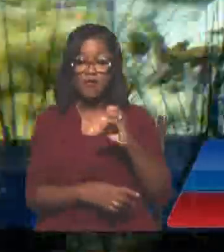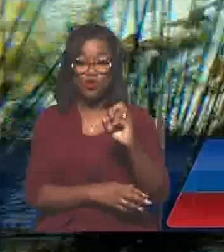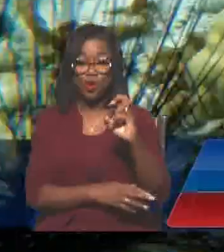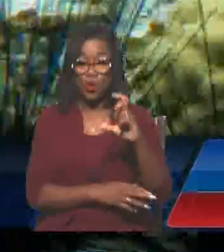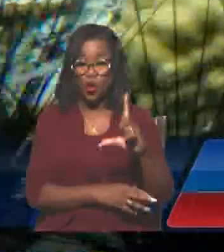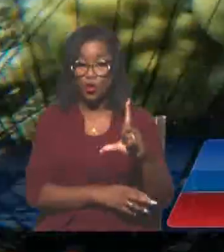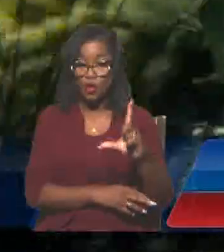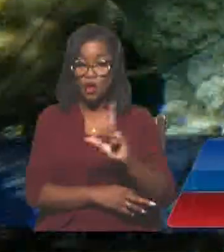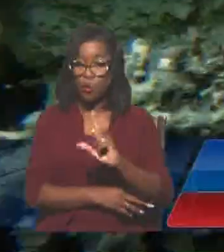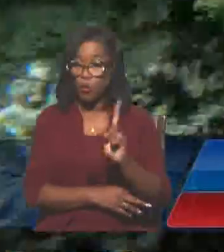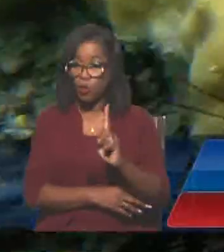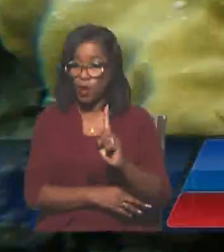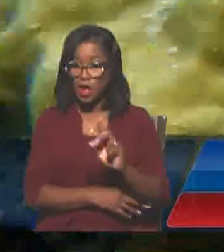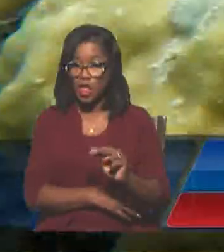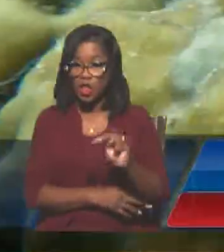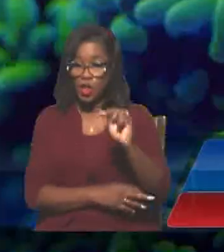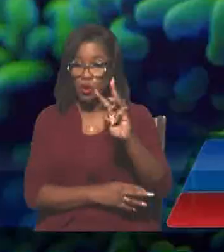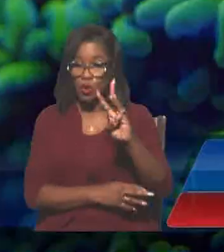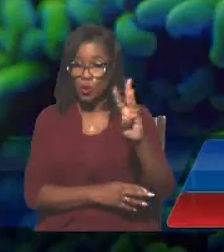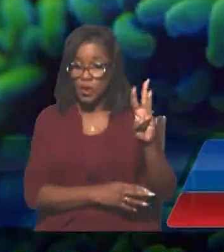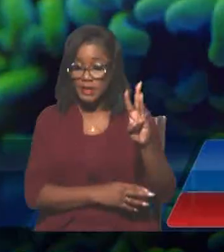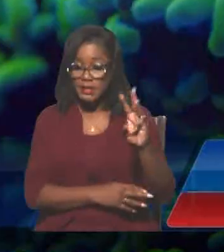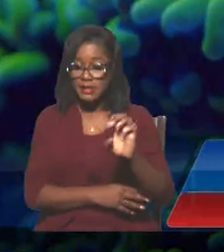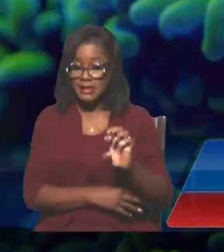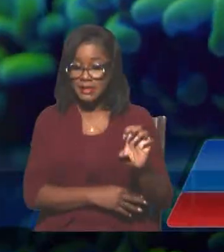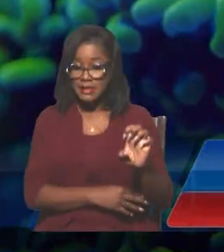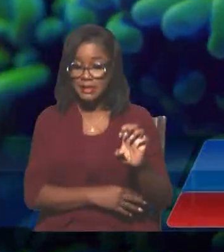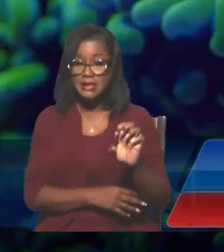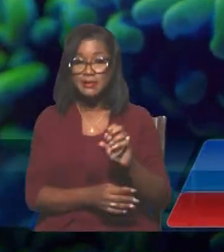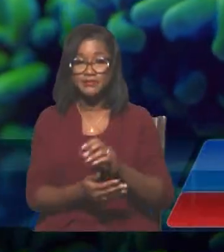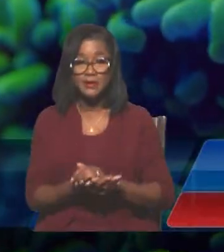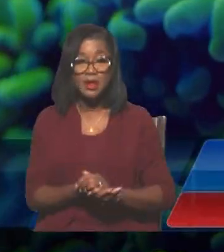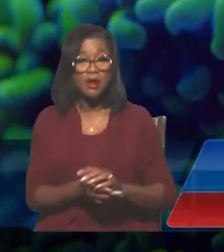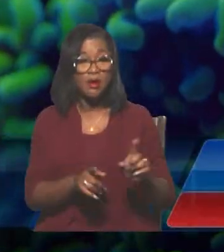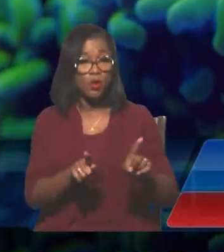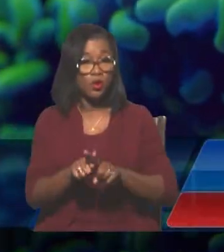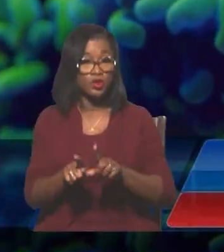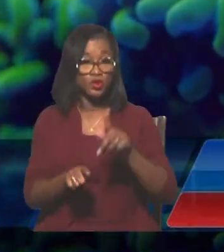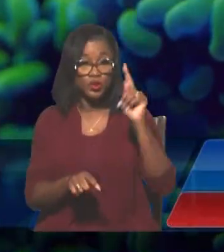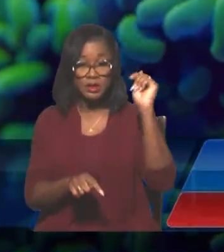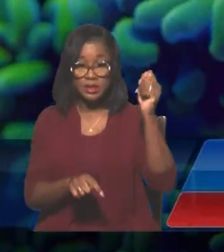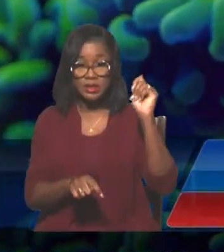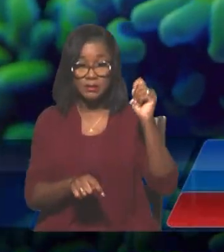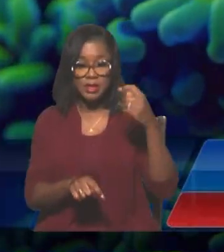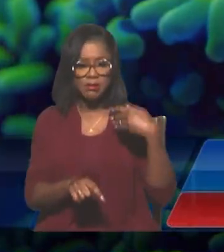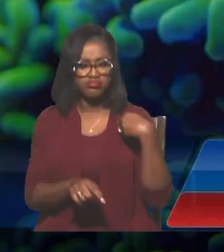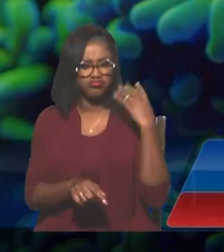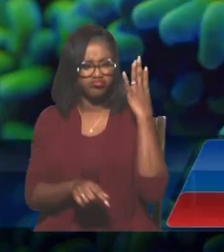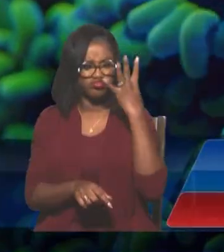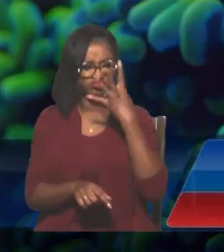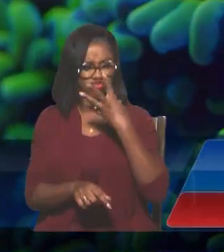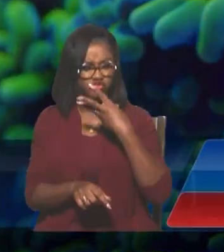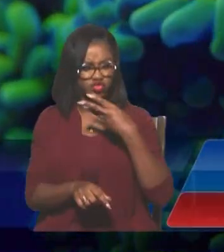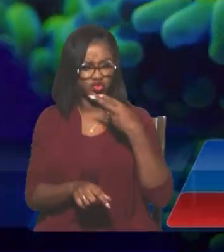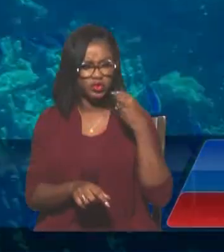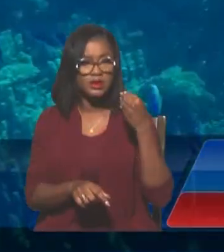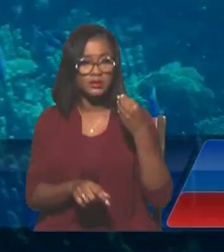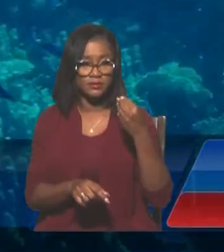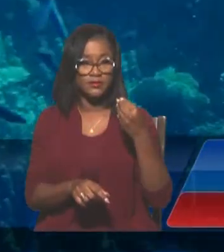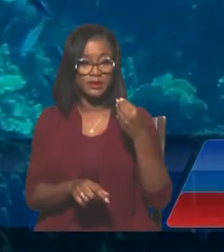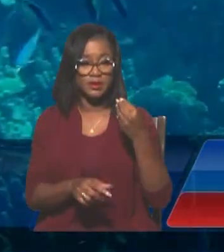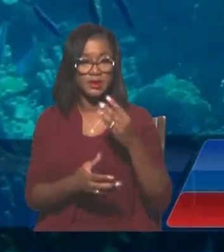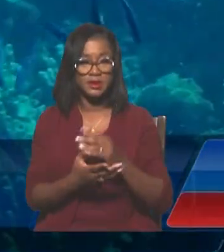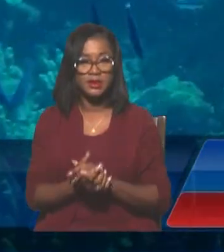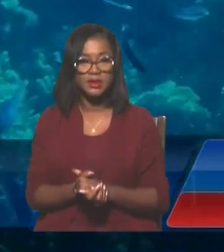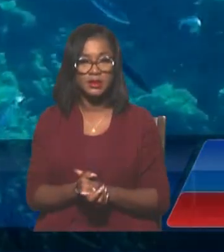coasts and northwestern peninsula. Coral reefs in Tobago are widely known for their beauty and vibrant marine life,